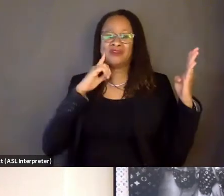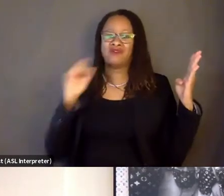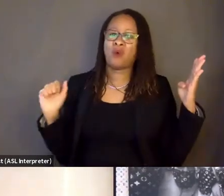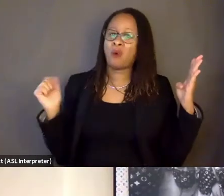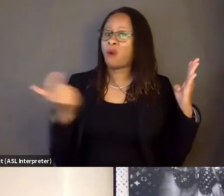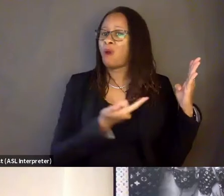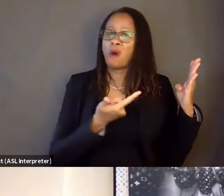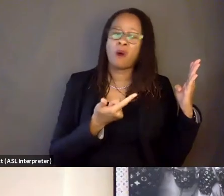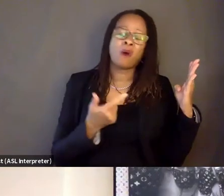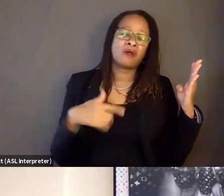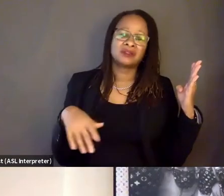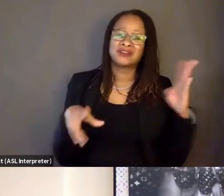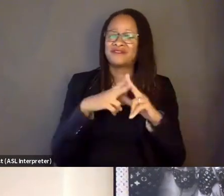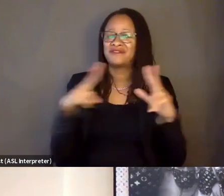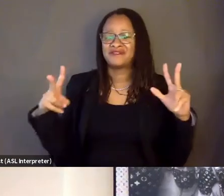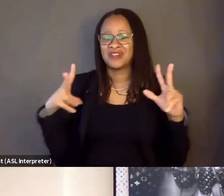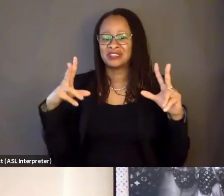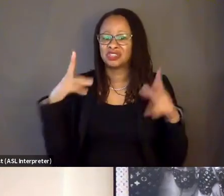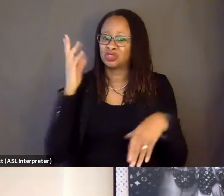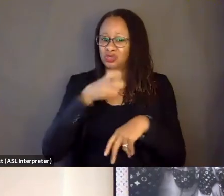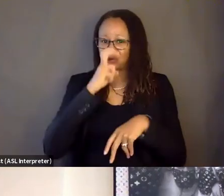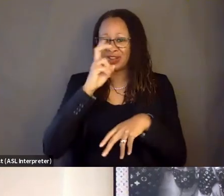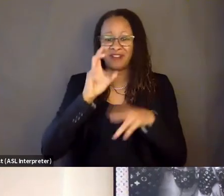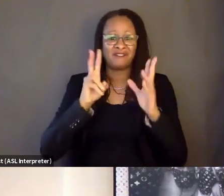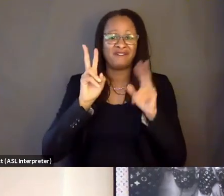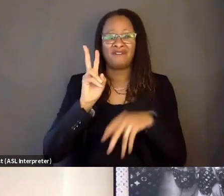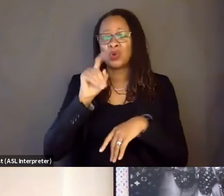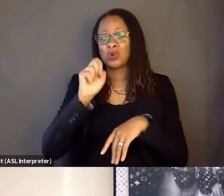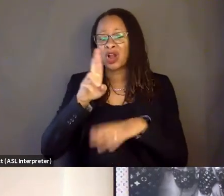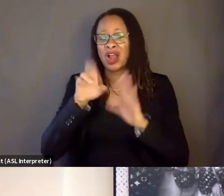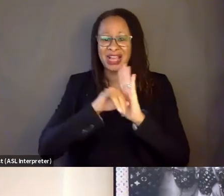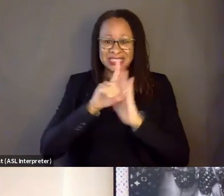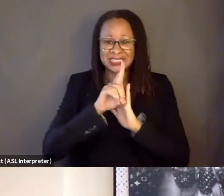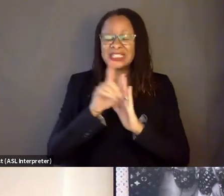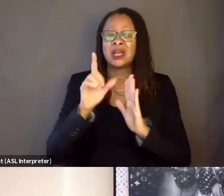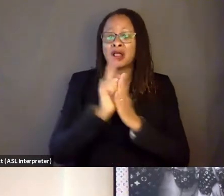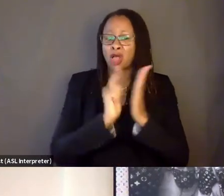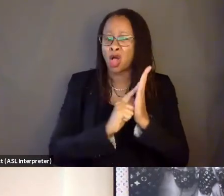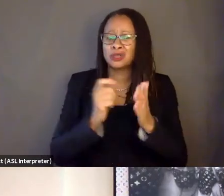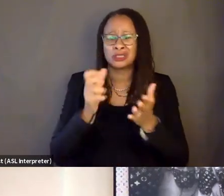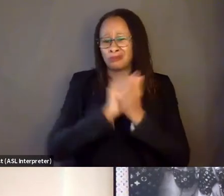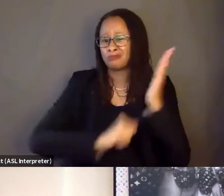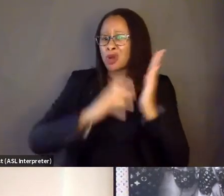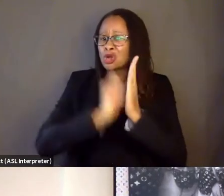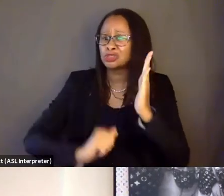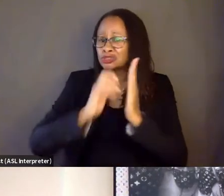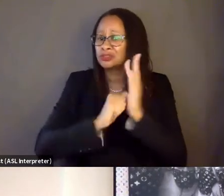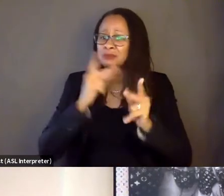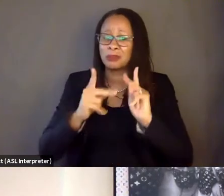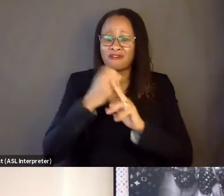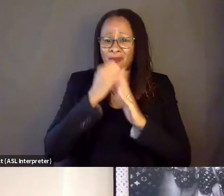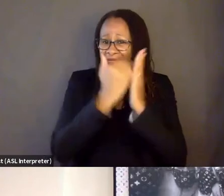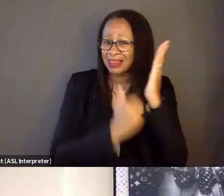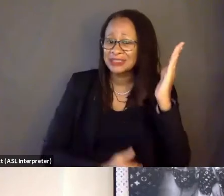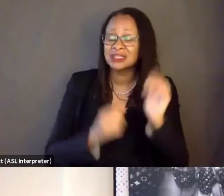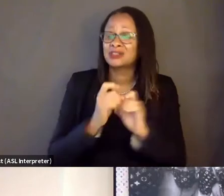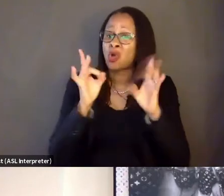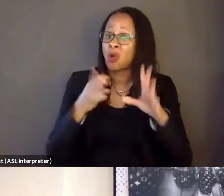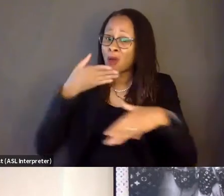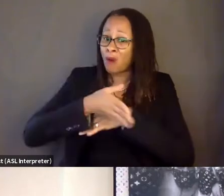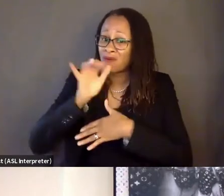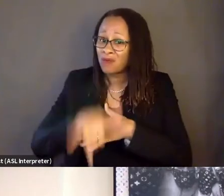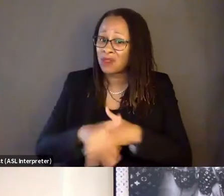of these very strict voter ID laws and purges and this horrible aftermath. And